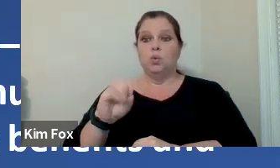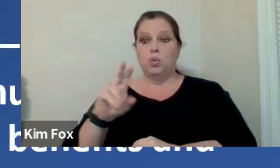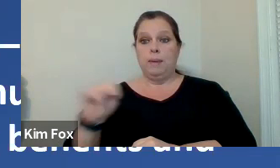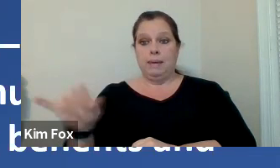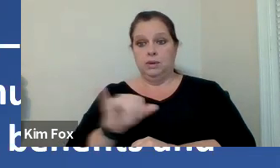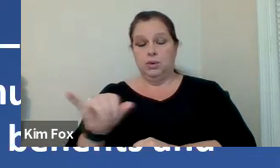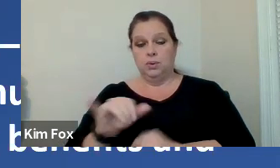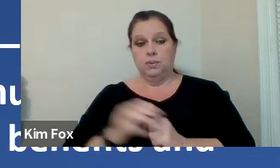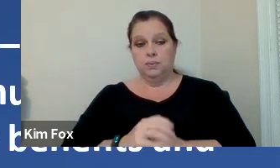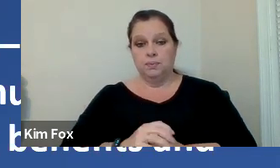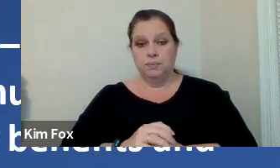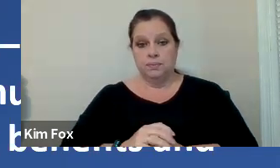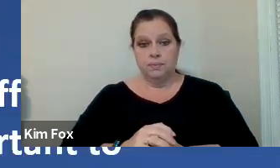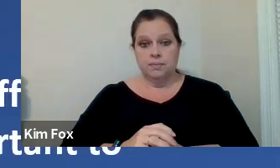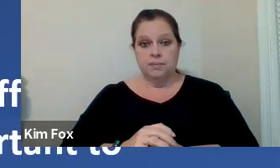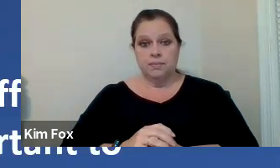recipient.